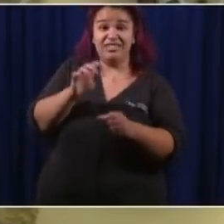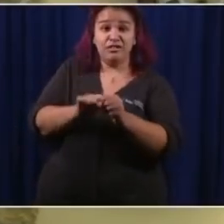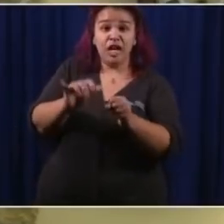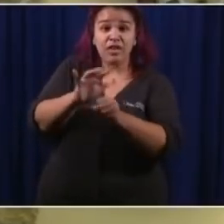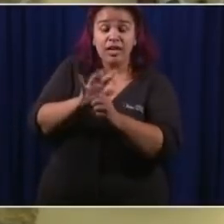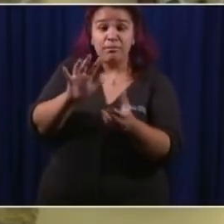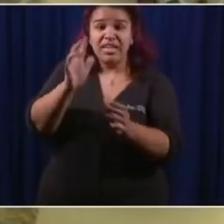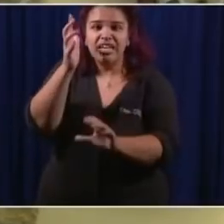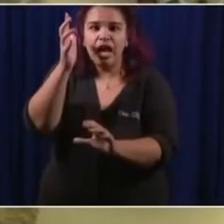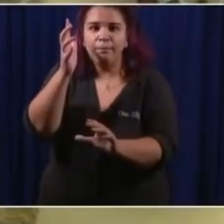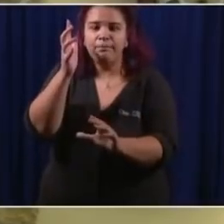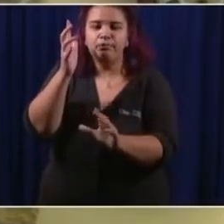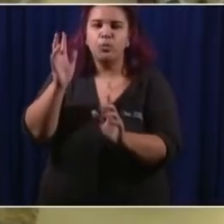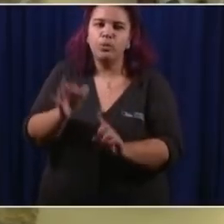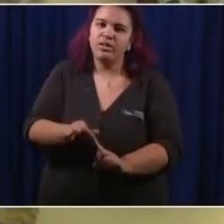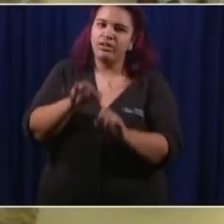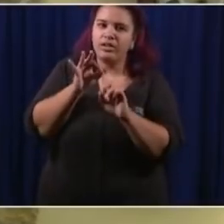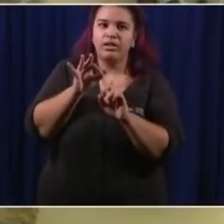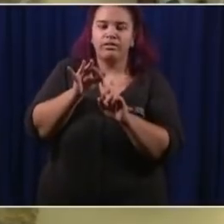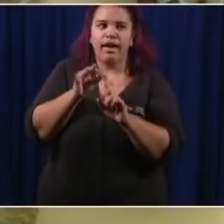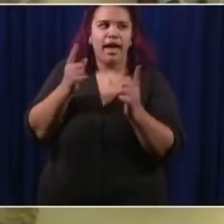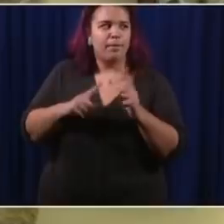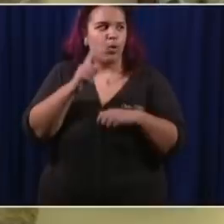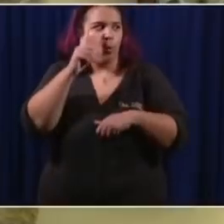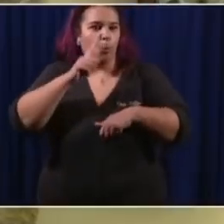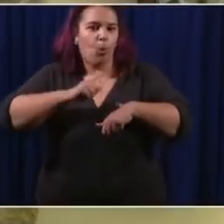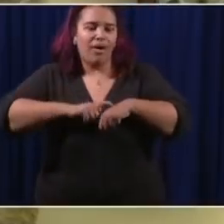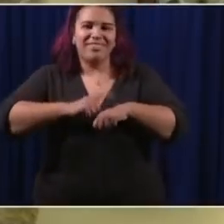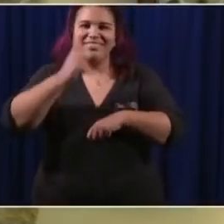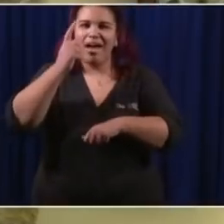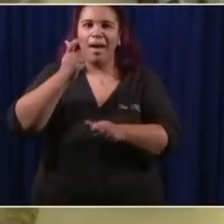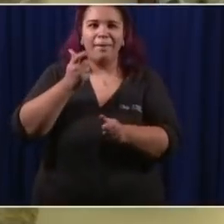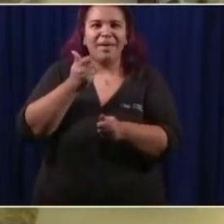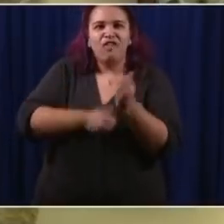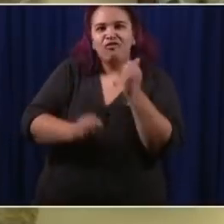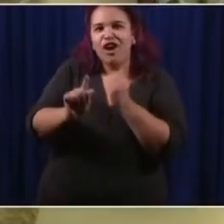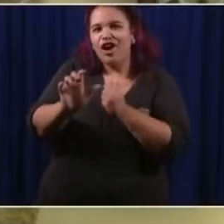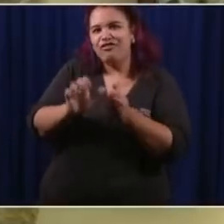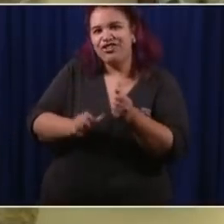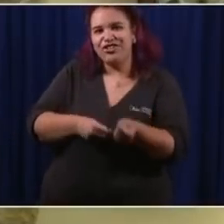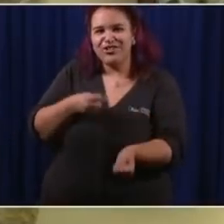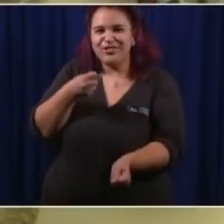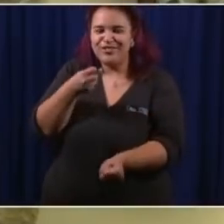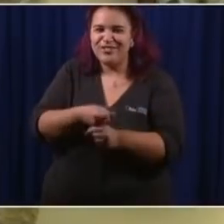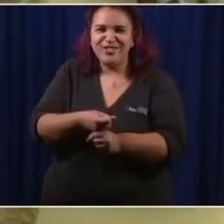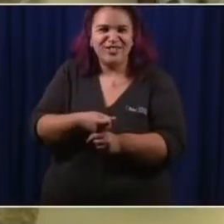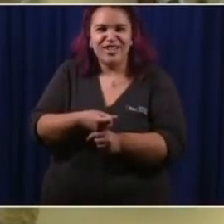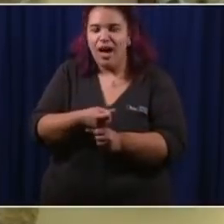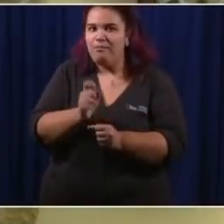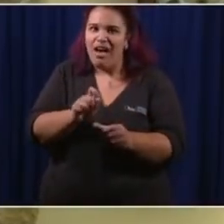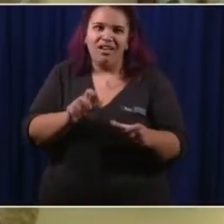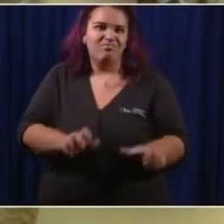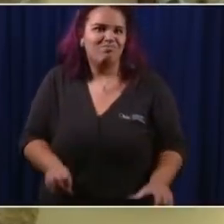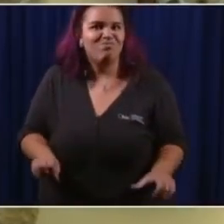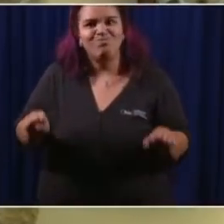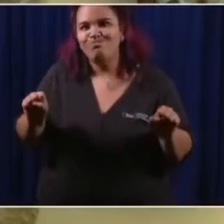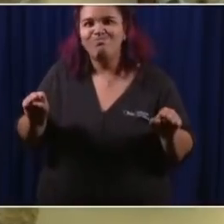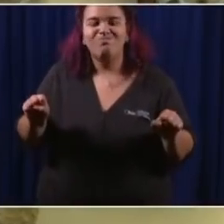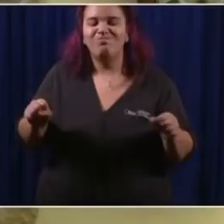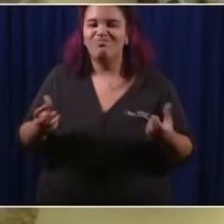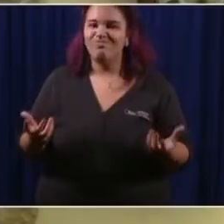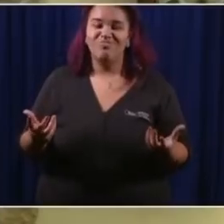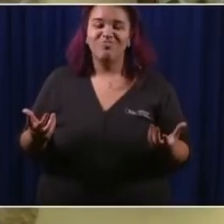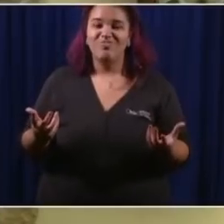people disagree. But the thing I can assure you is that each decision is made with the best advice I can